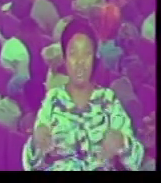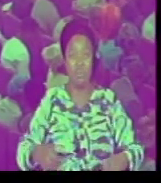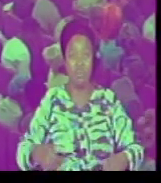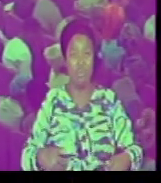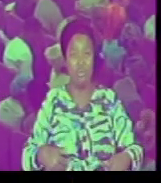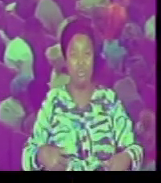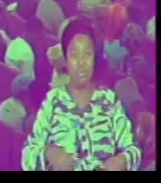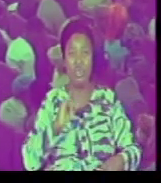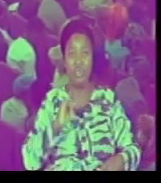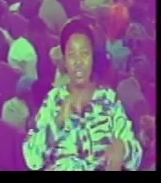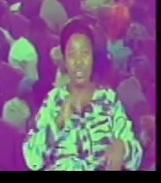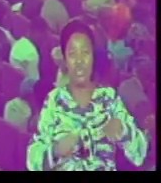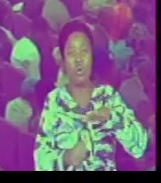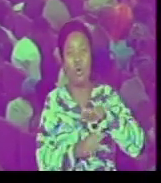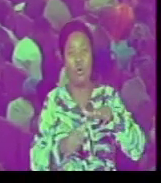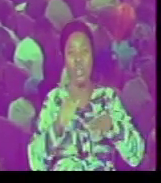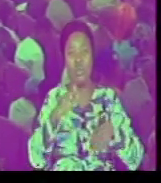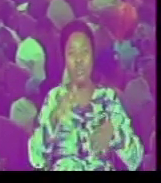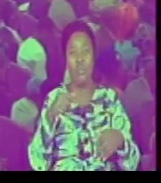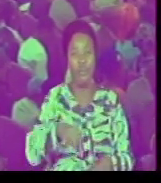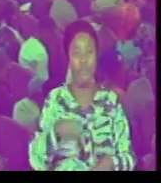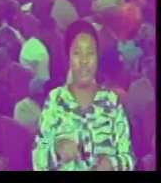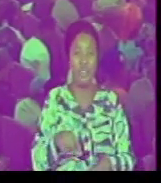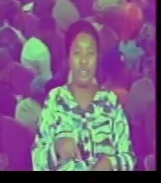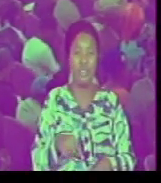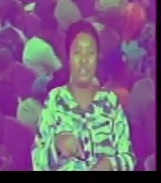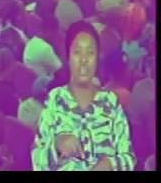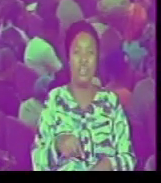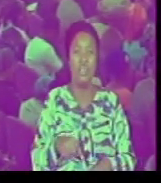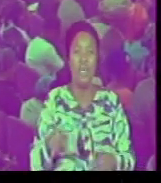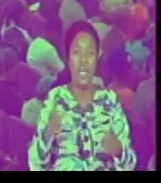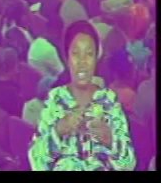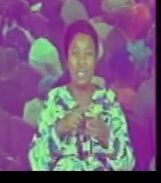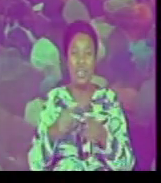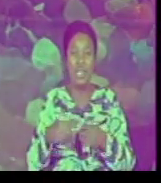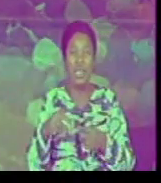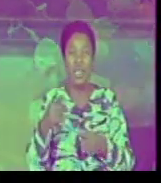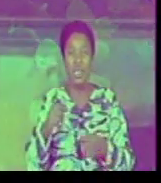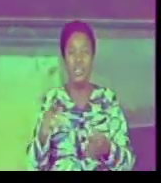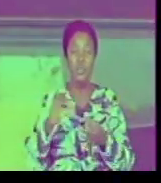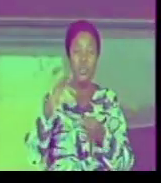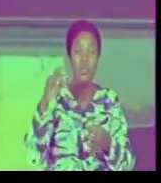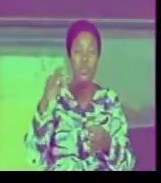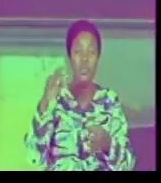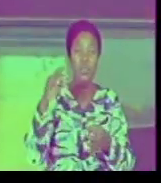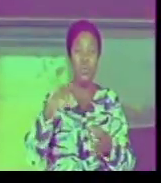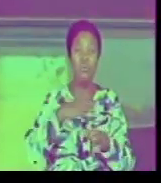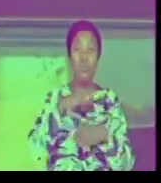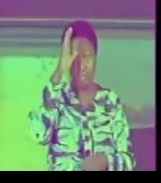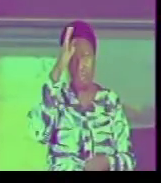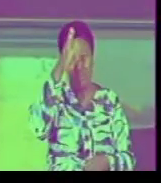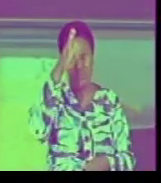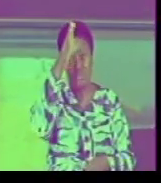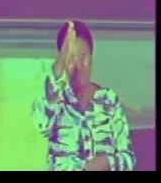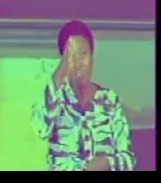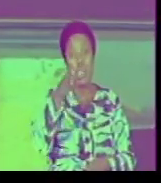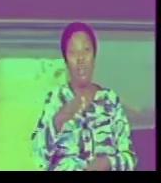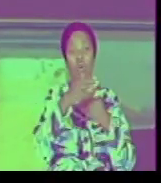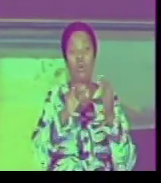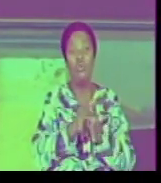are coming, is forefathers, grandfather, and all that spirit gone in Jesus' name.